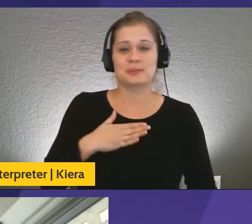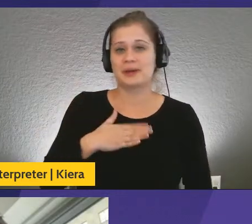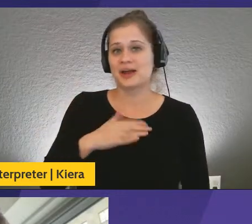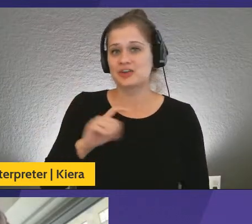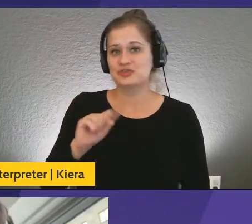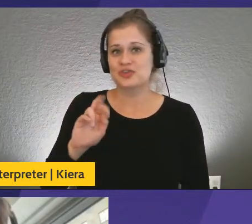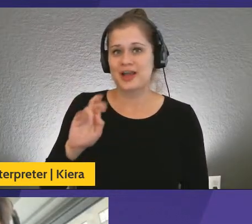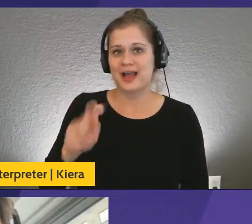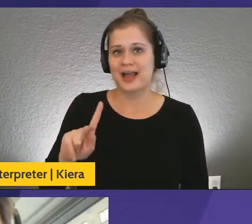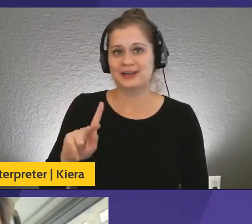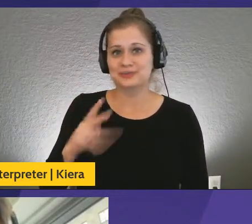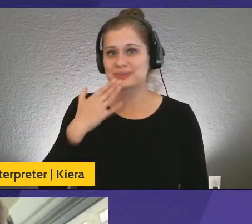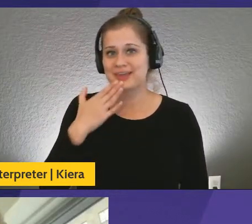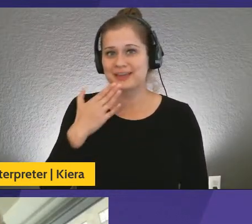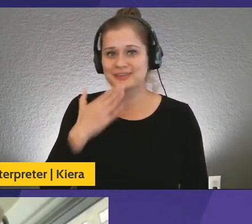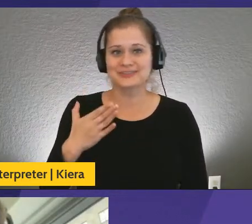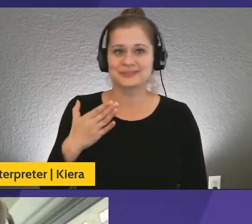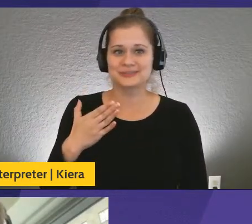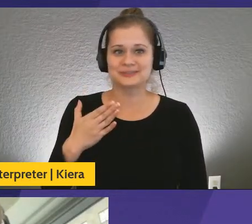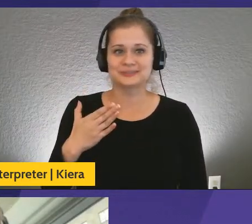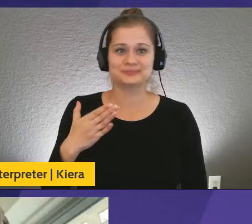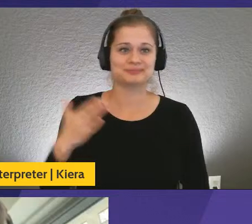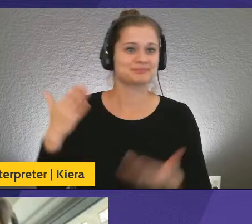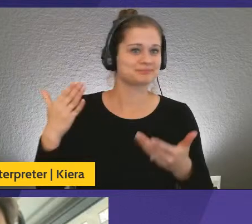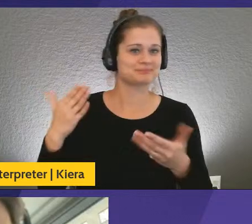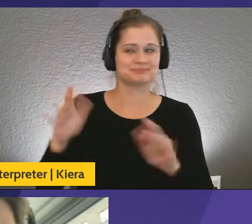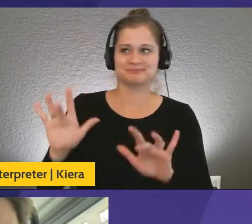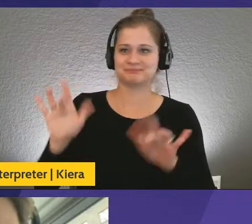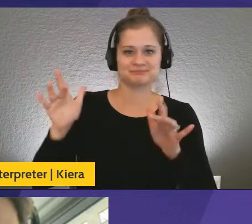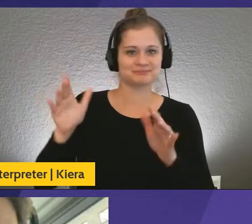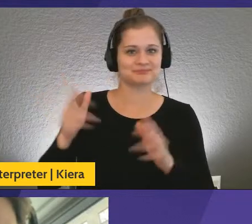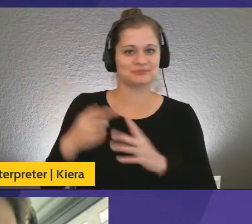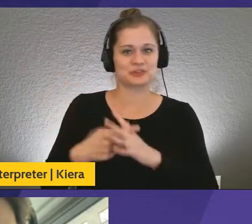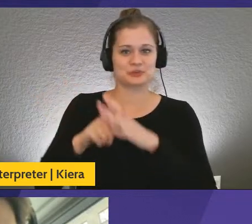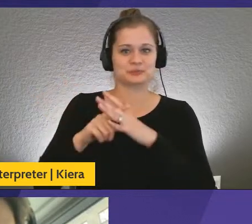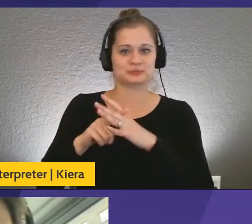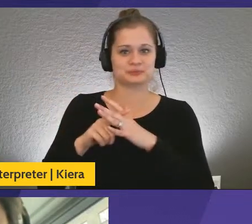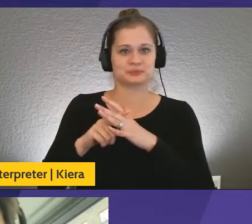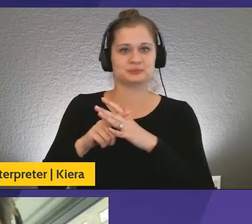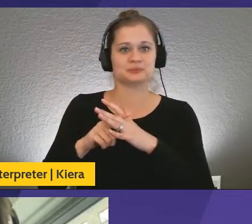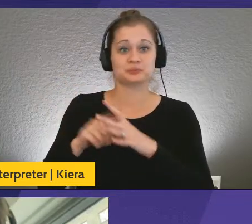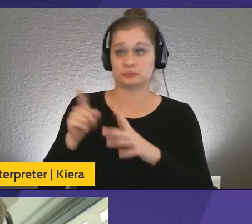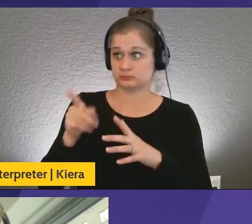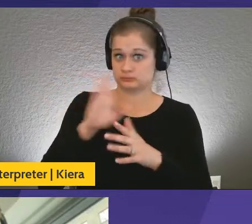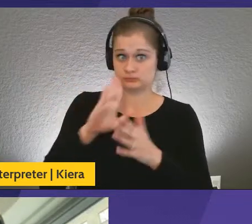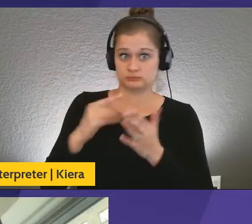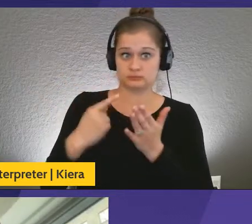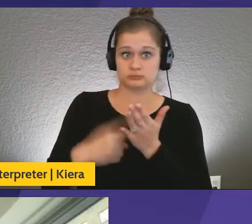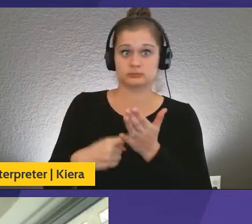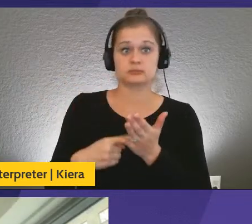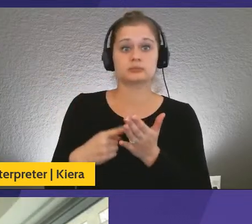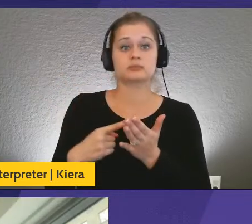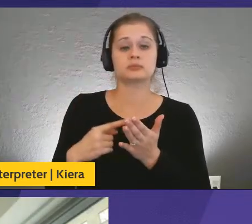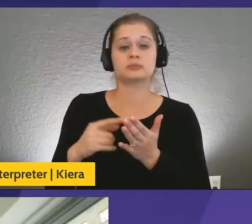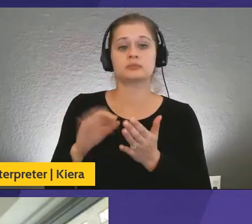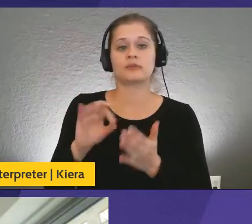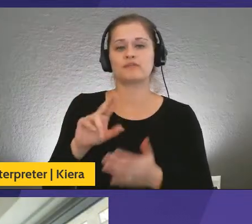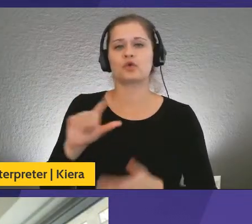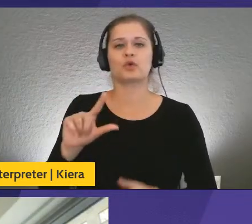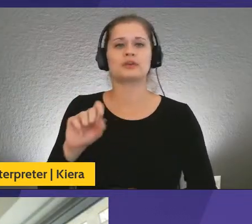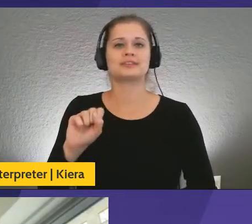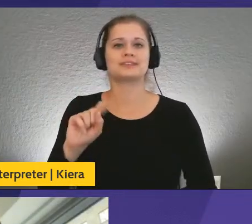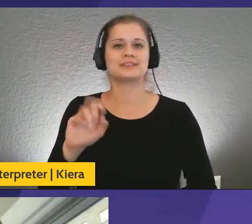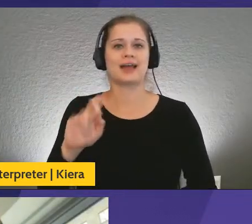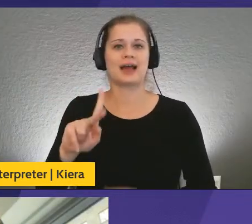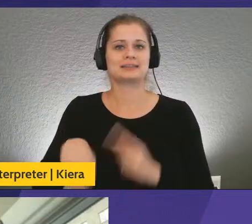thank you, and let it shine. Awesome, thanks. Going to talk about full stack types with CDK.